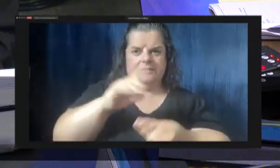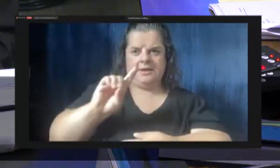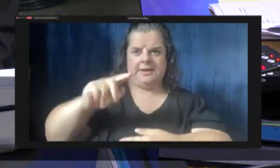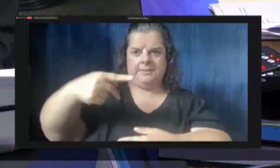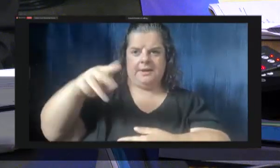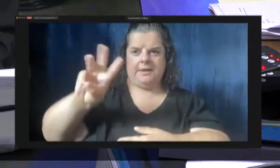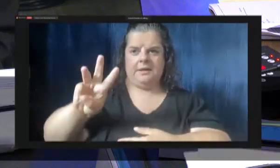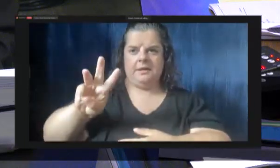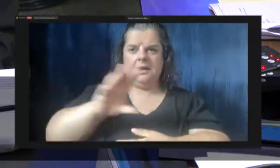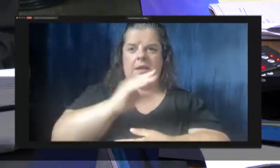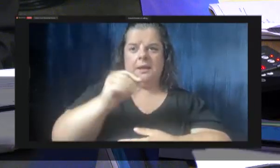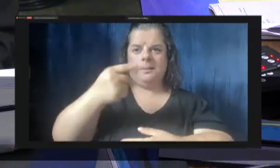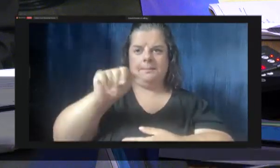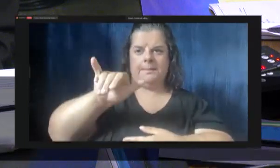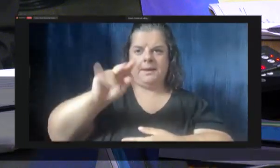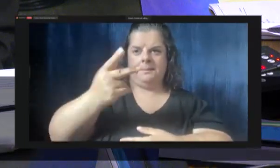PayPal.